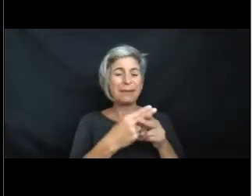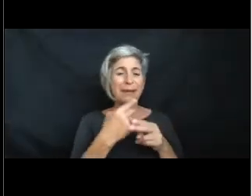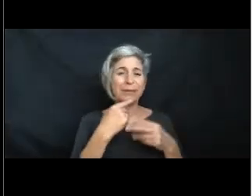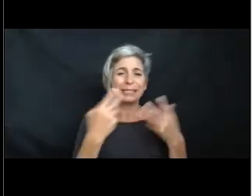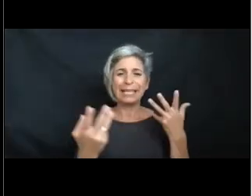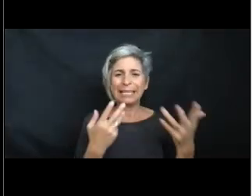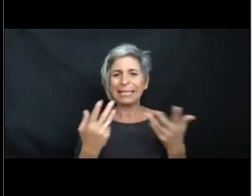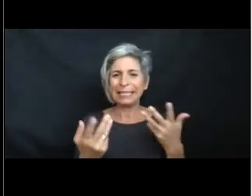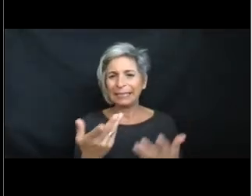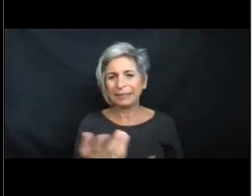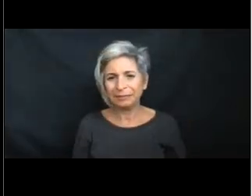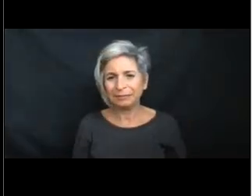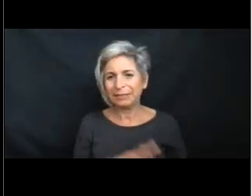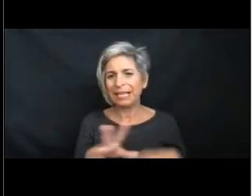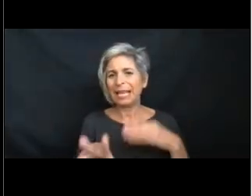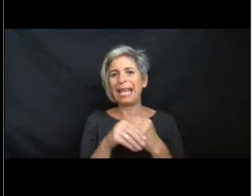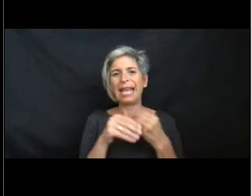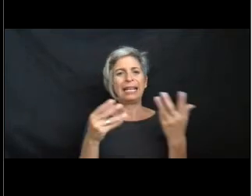adding,